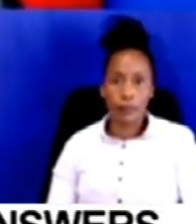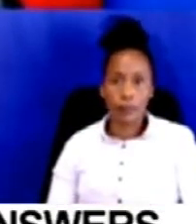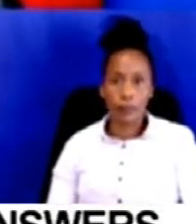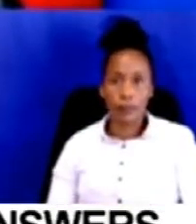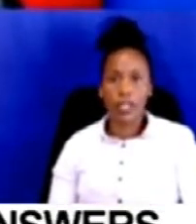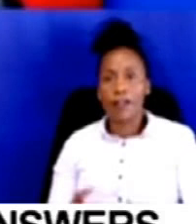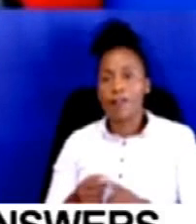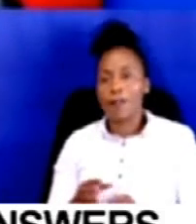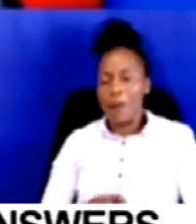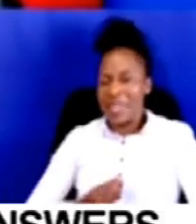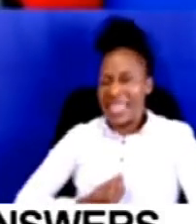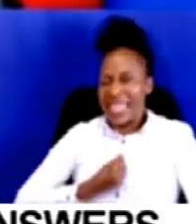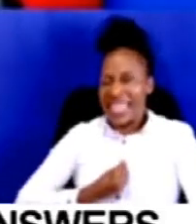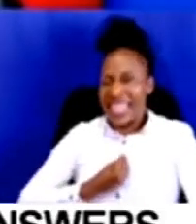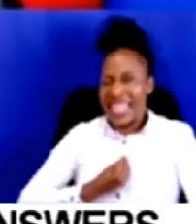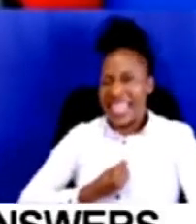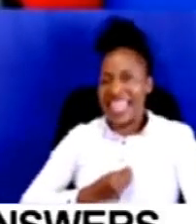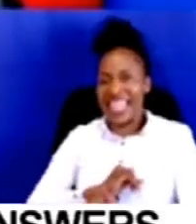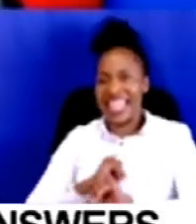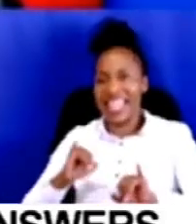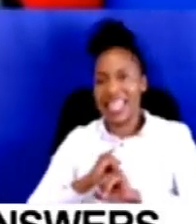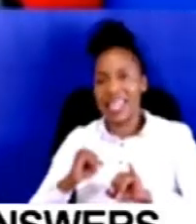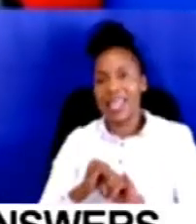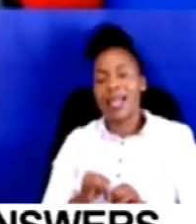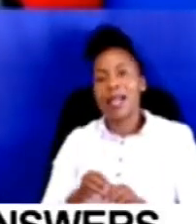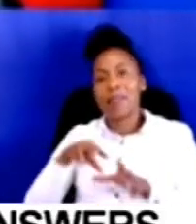from the youngest in our